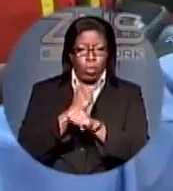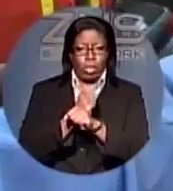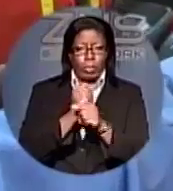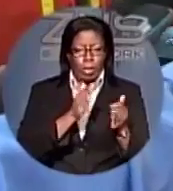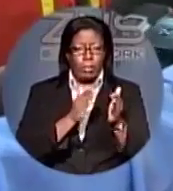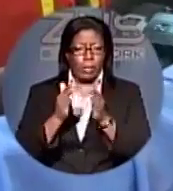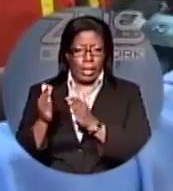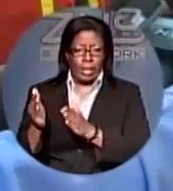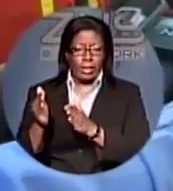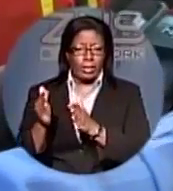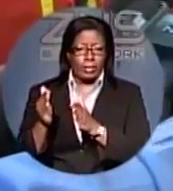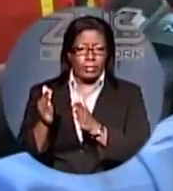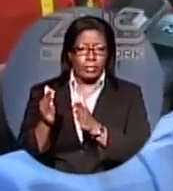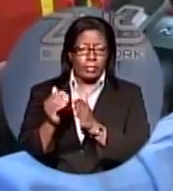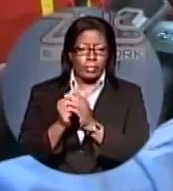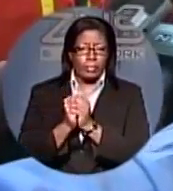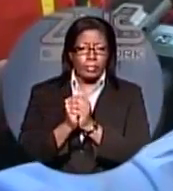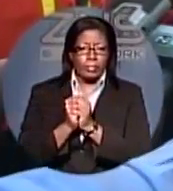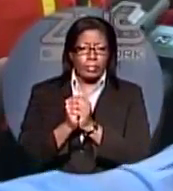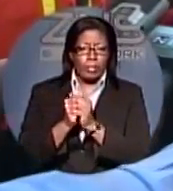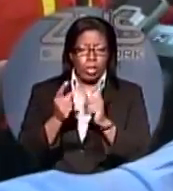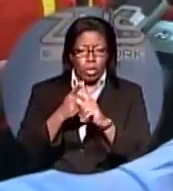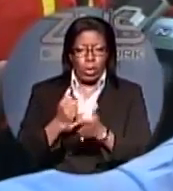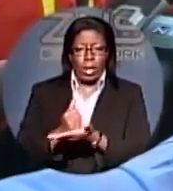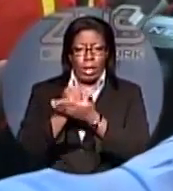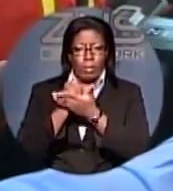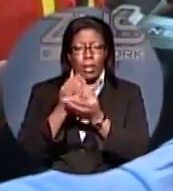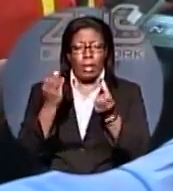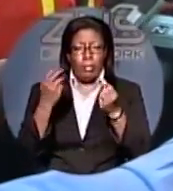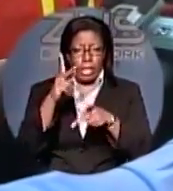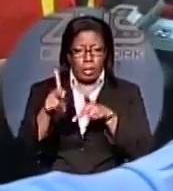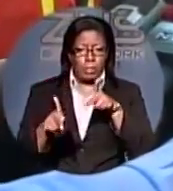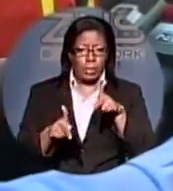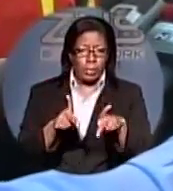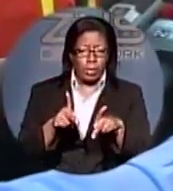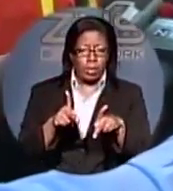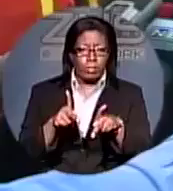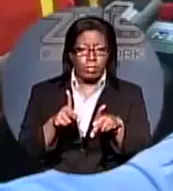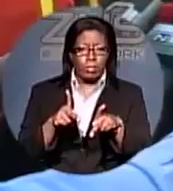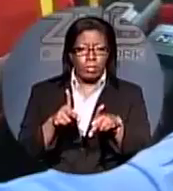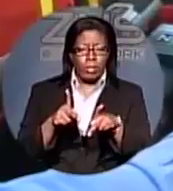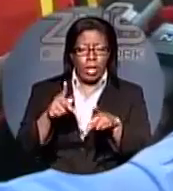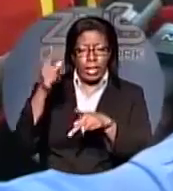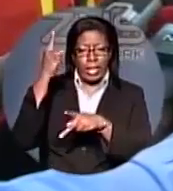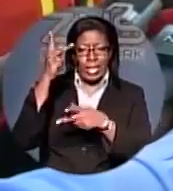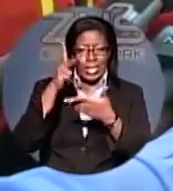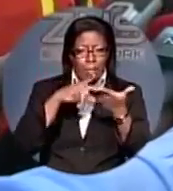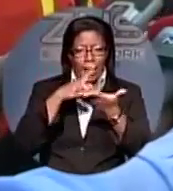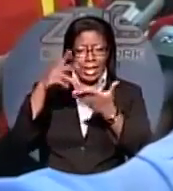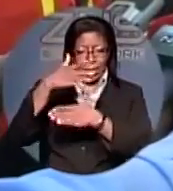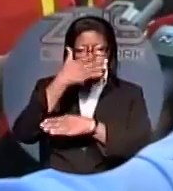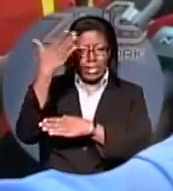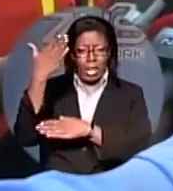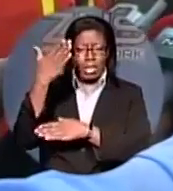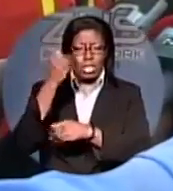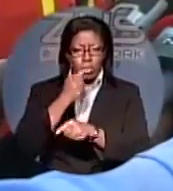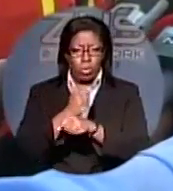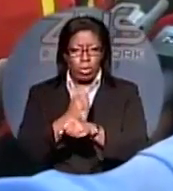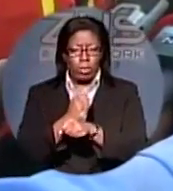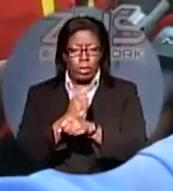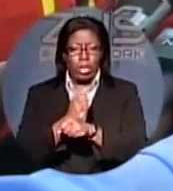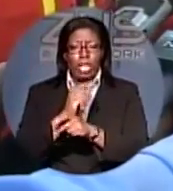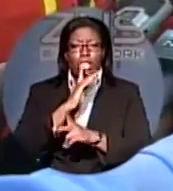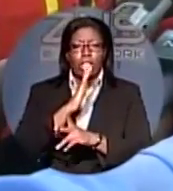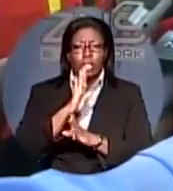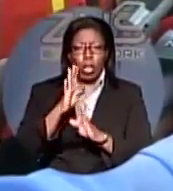plan. It'll bring relief to many, many people. I think it's a pie in the sky, not workable, and you should talk to the